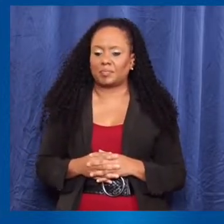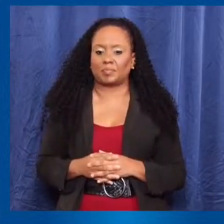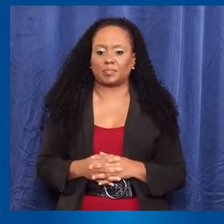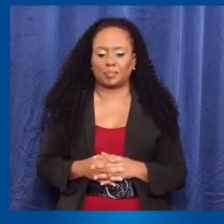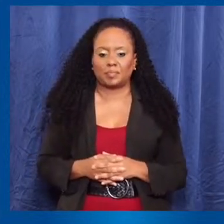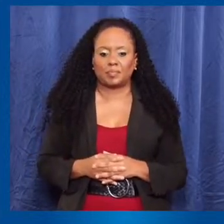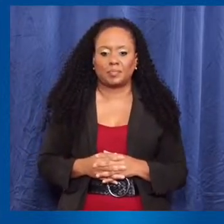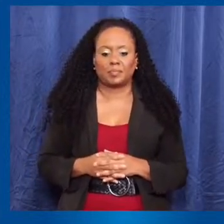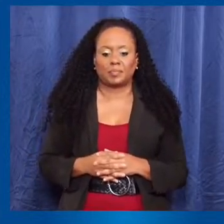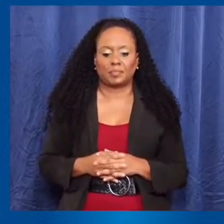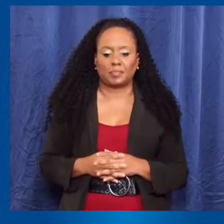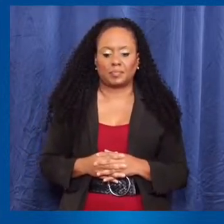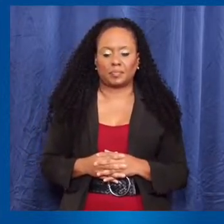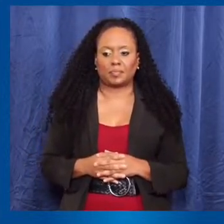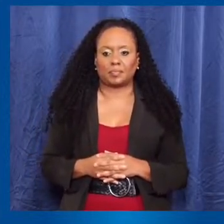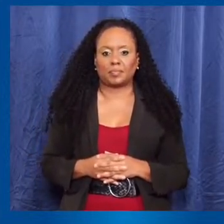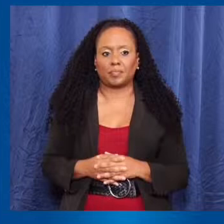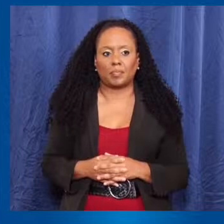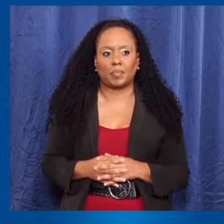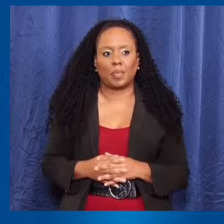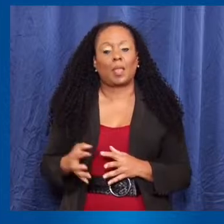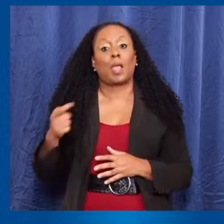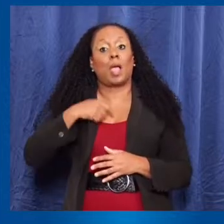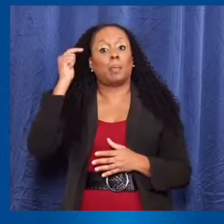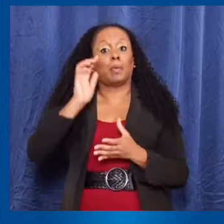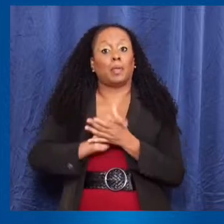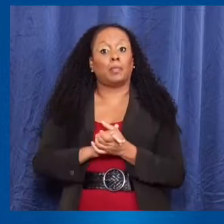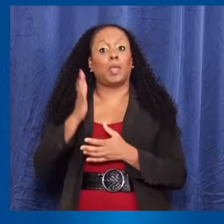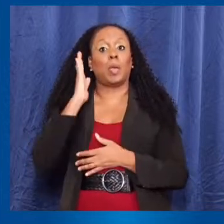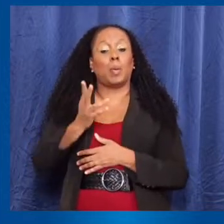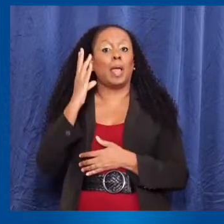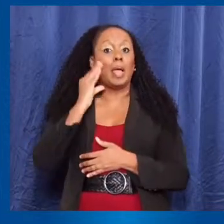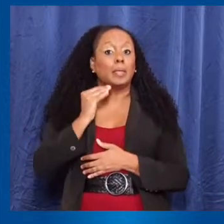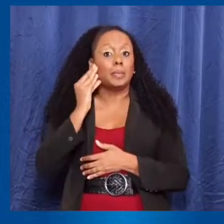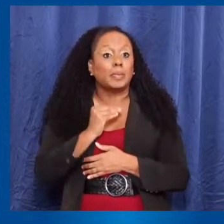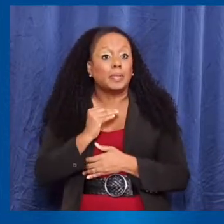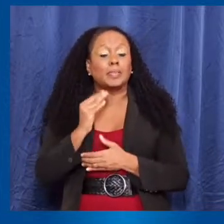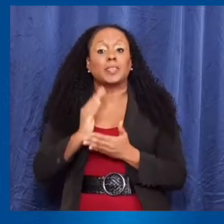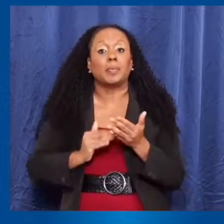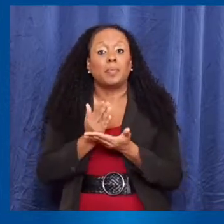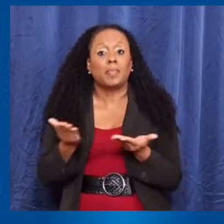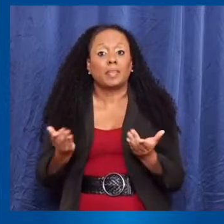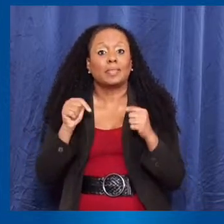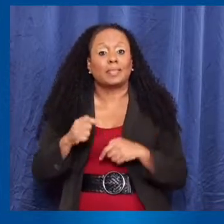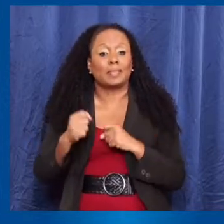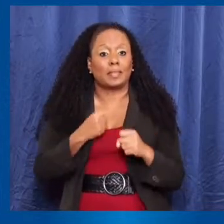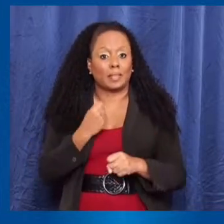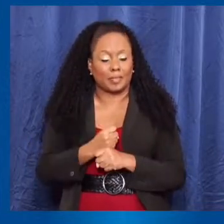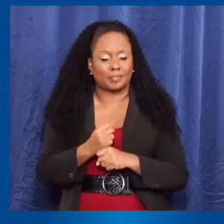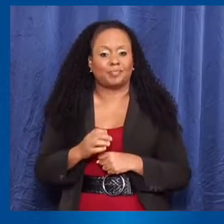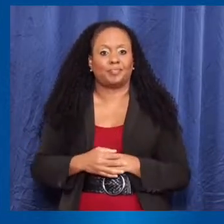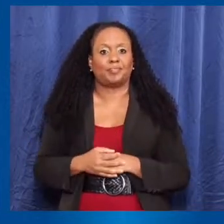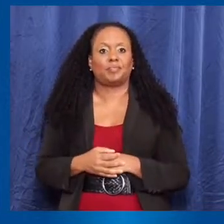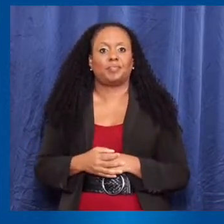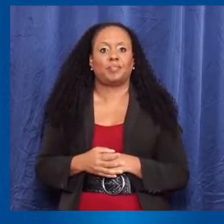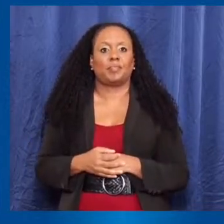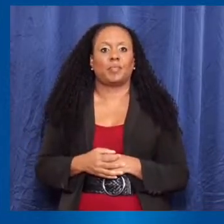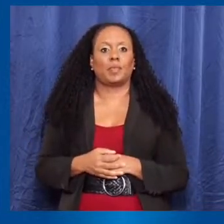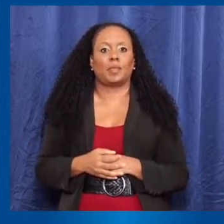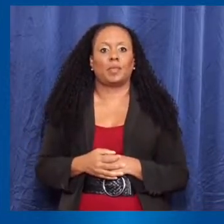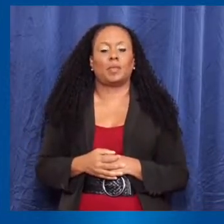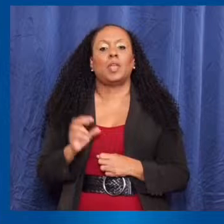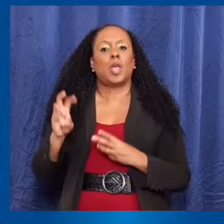I believe that there are some things that we will see happen this year. The World Bank didn't even want to talk about the capital